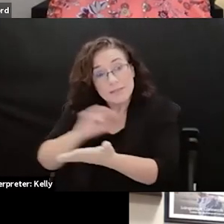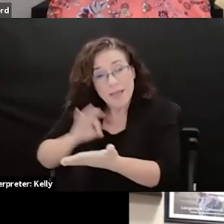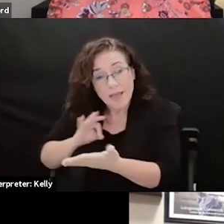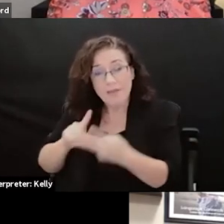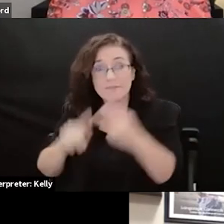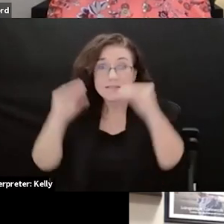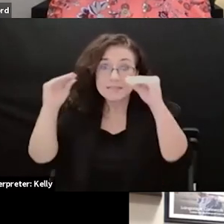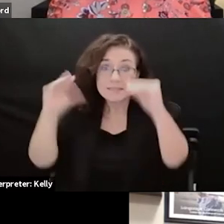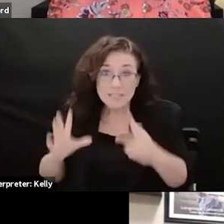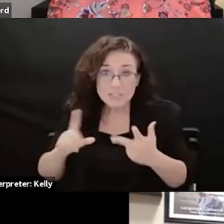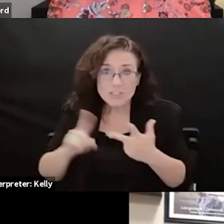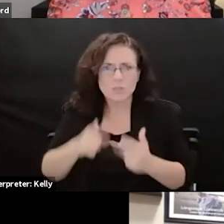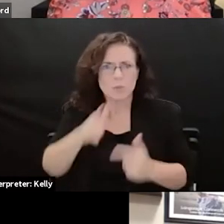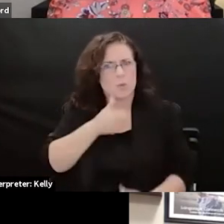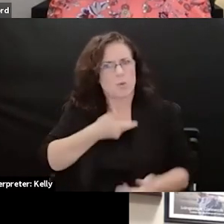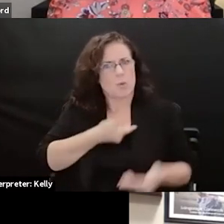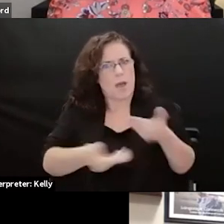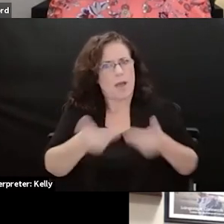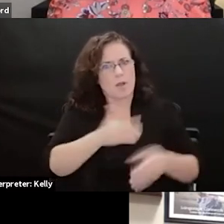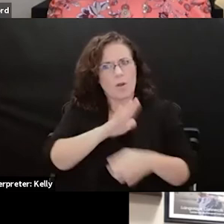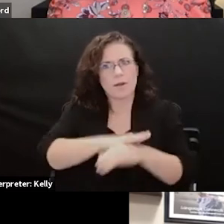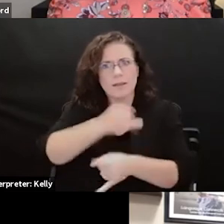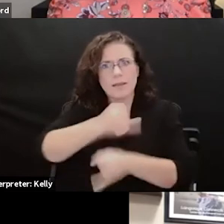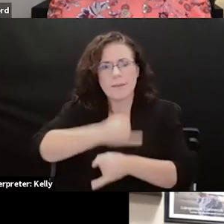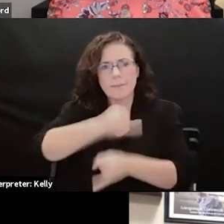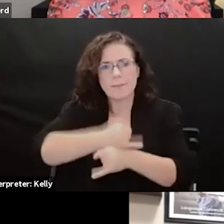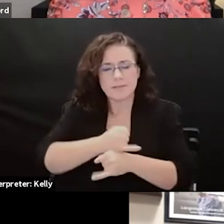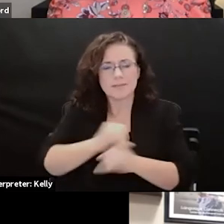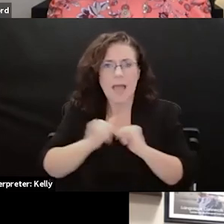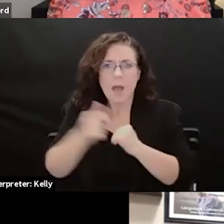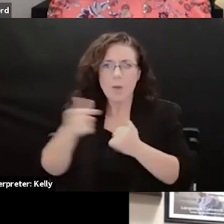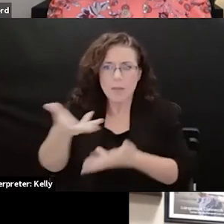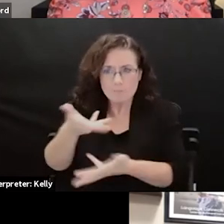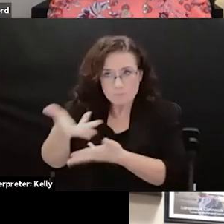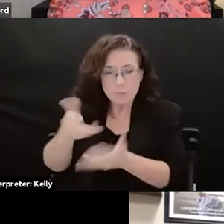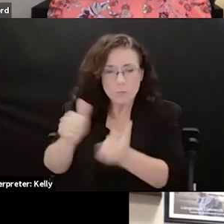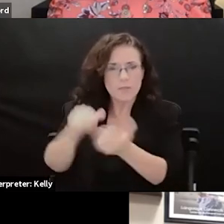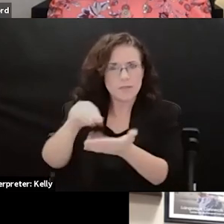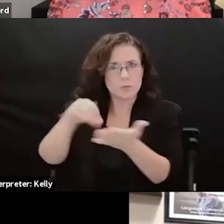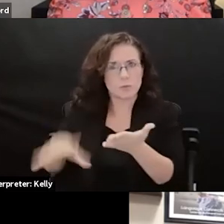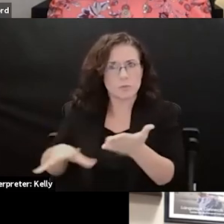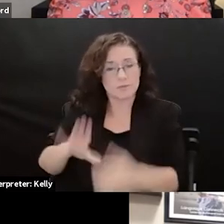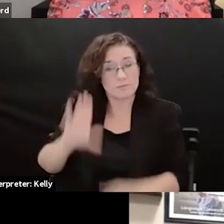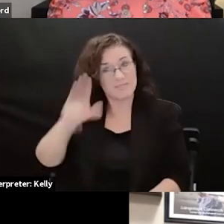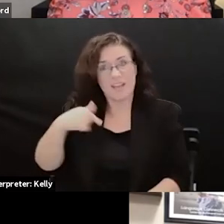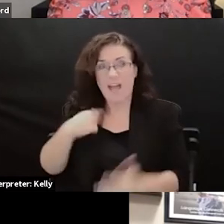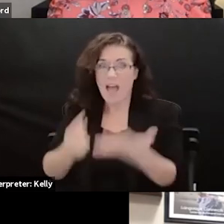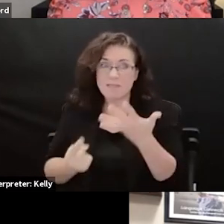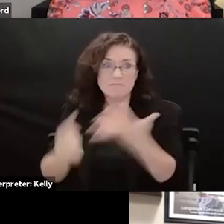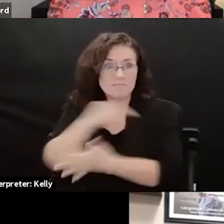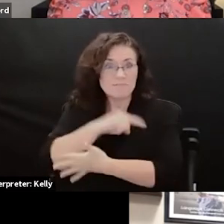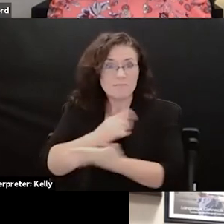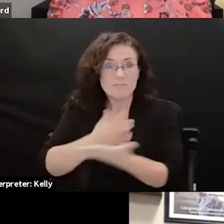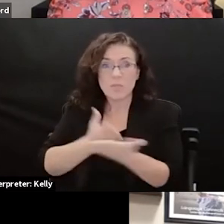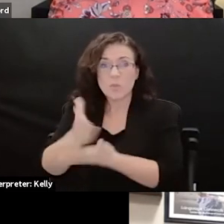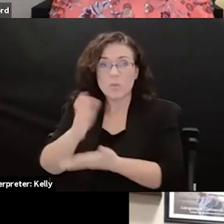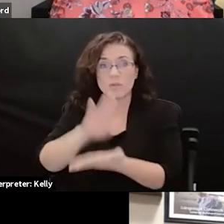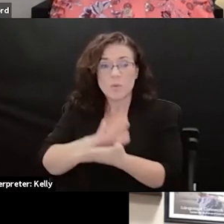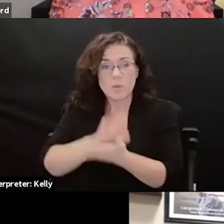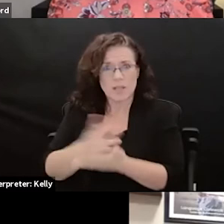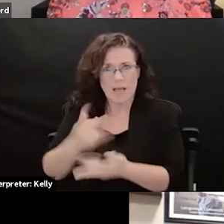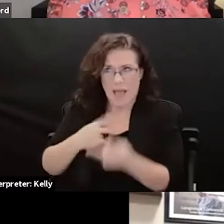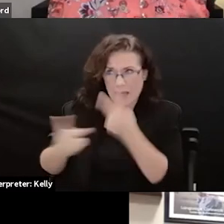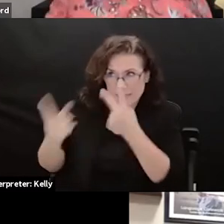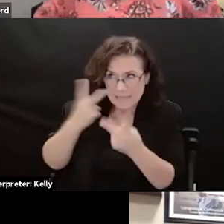you how you treat students i again as a product of this school system i saw the inherent justice injustices that